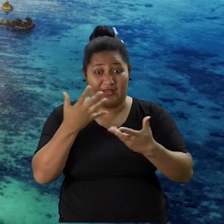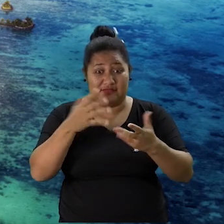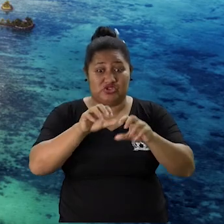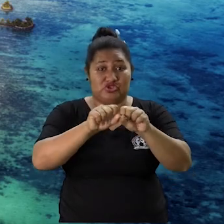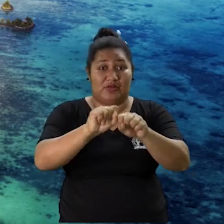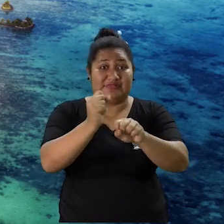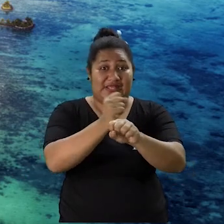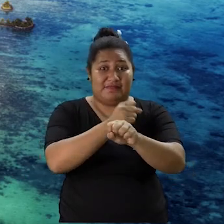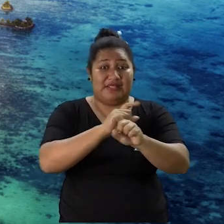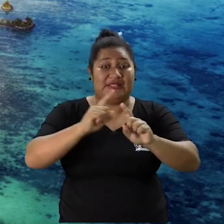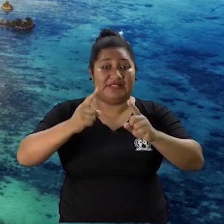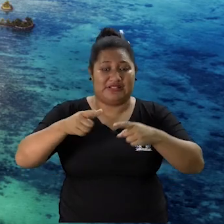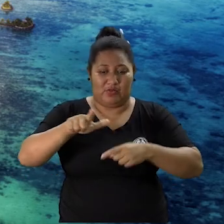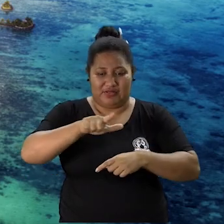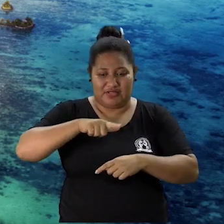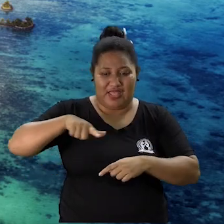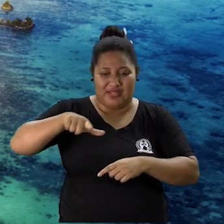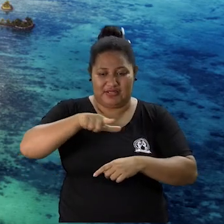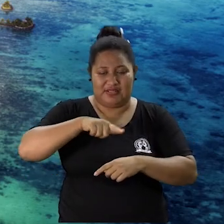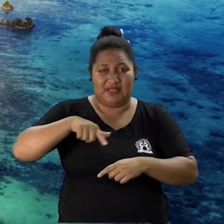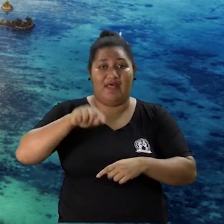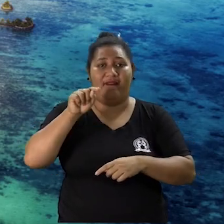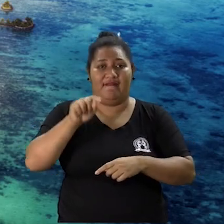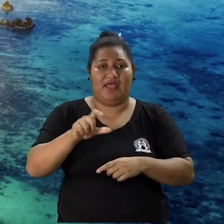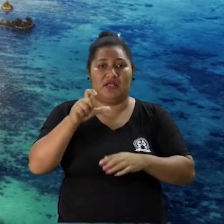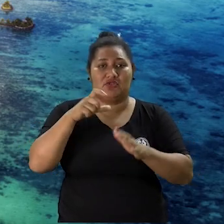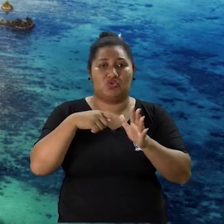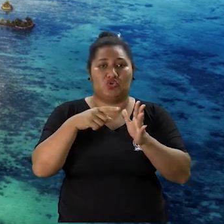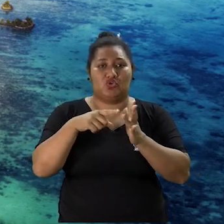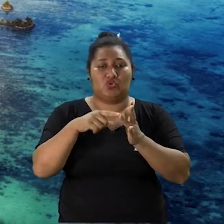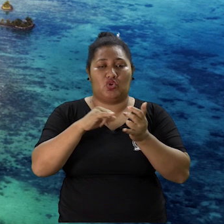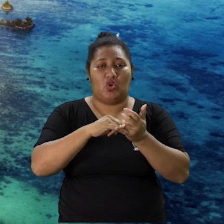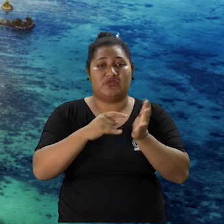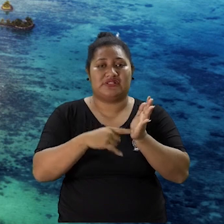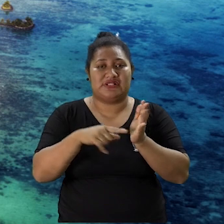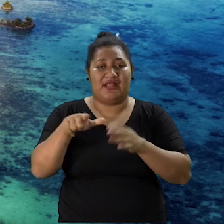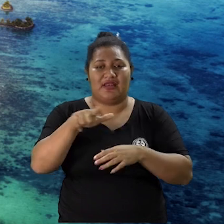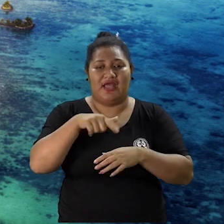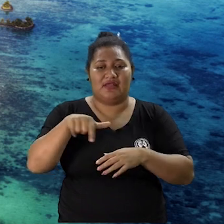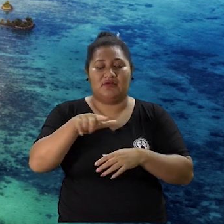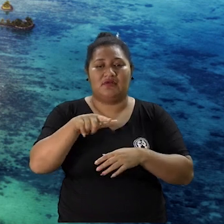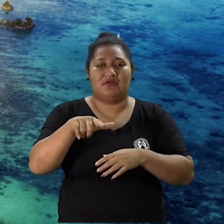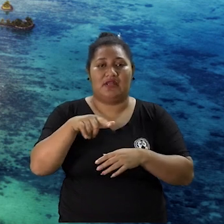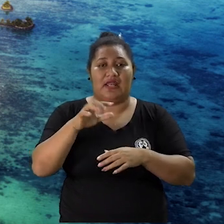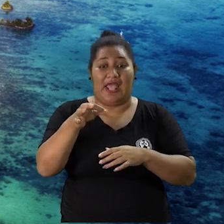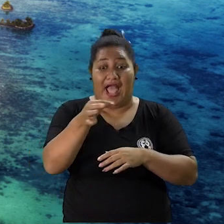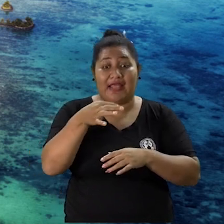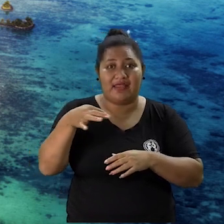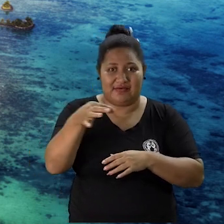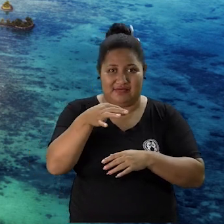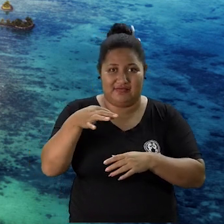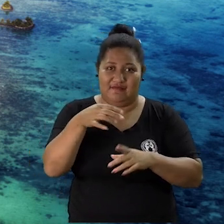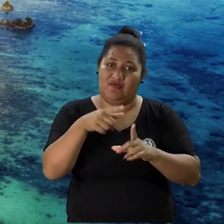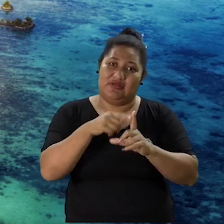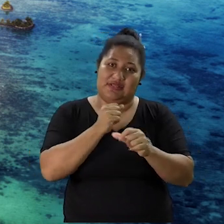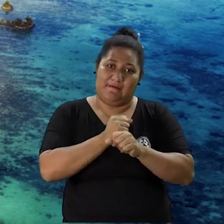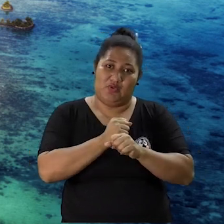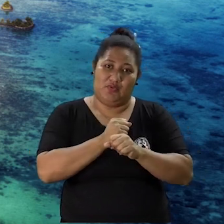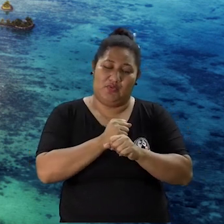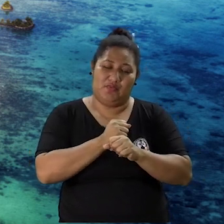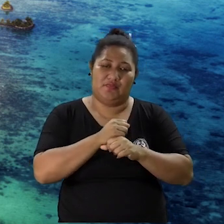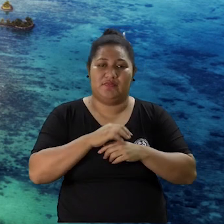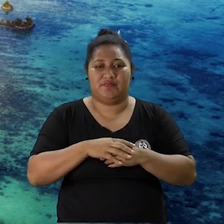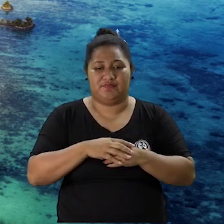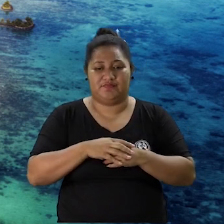ai le lau ele. That's the coastline of that island. That's what they inga.